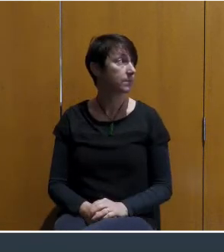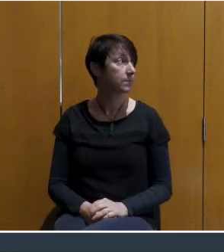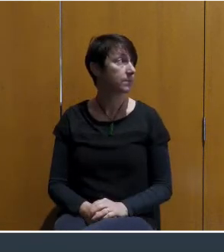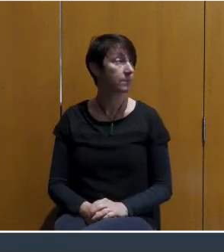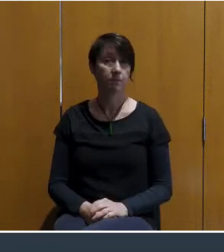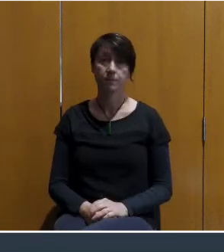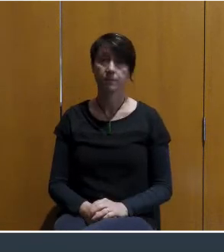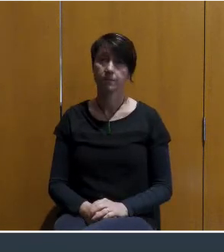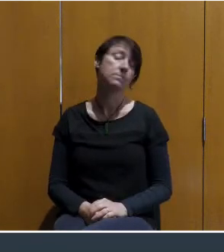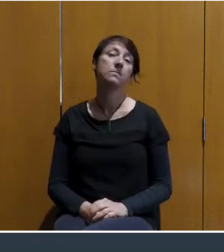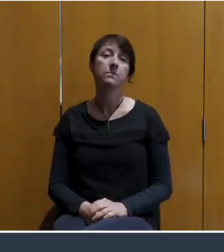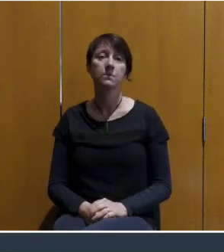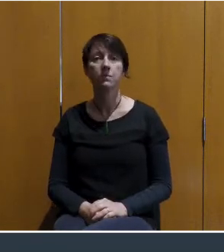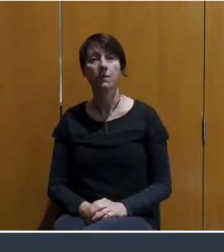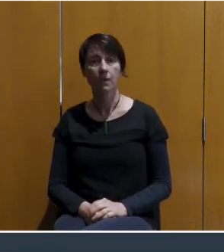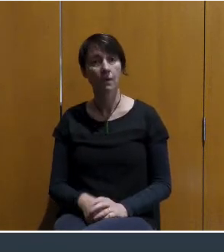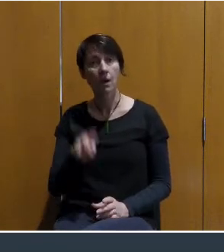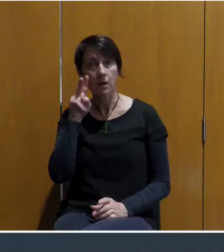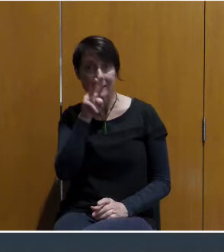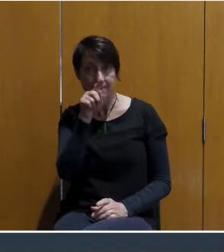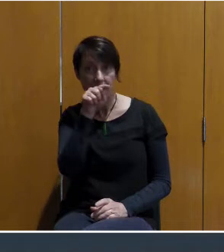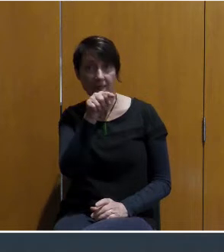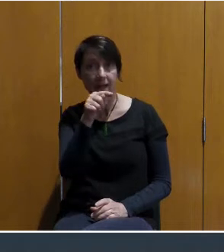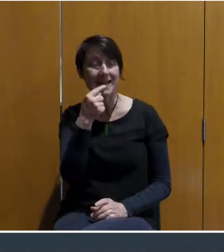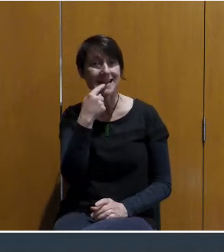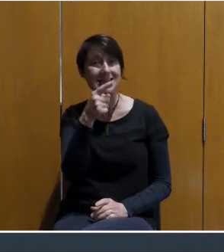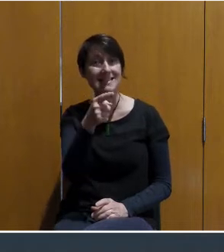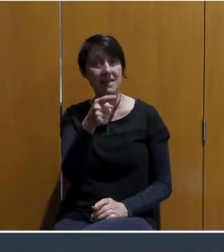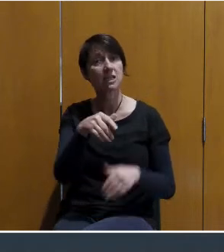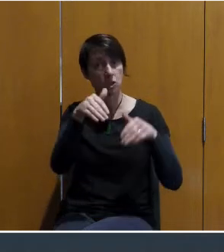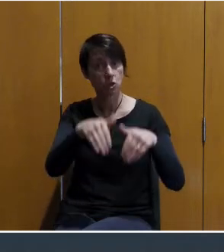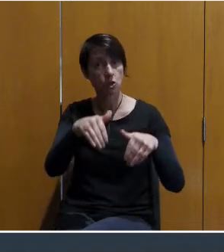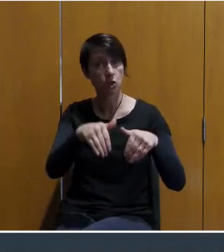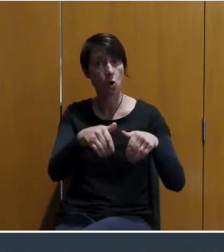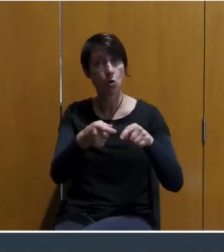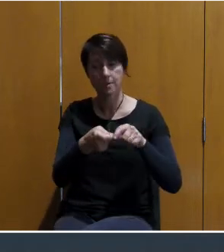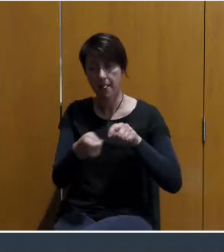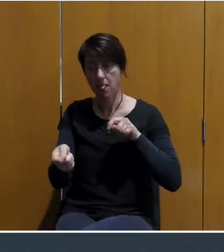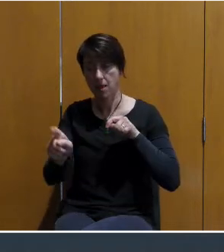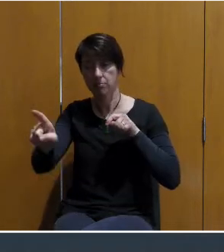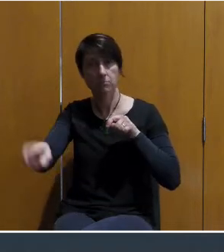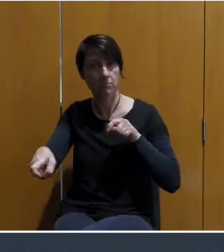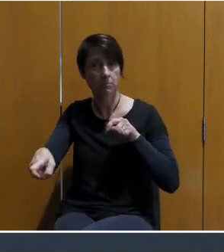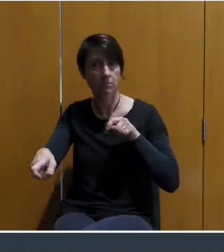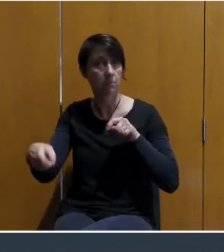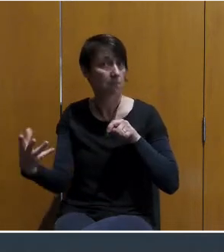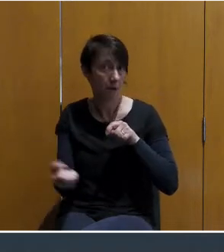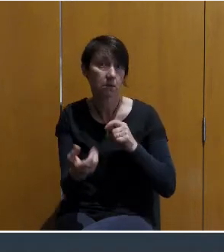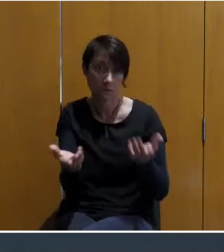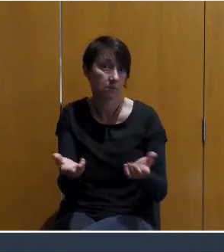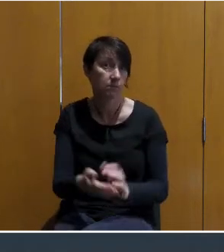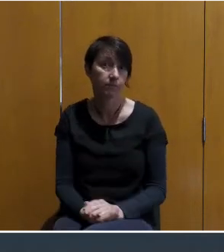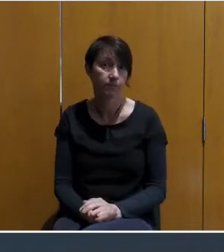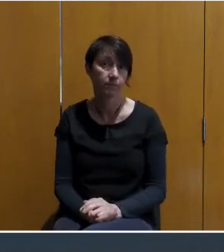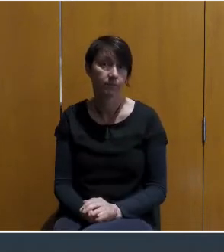thing on it saying keeping dogs on leads. So, as